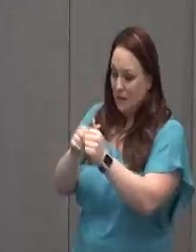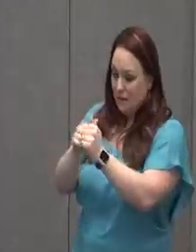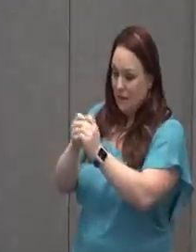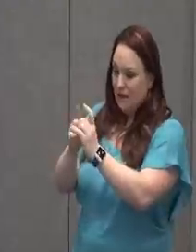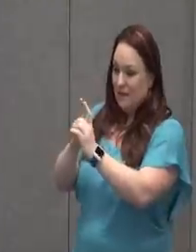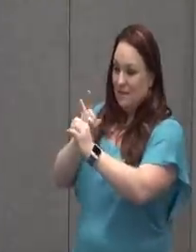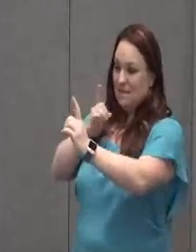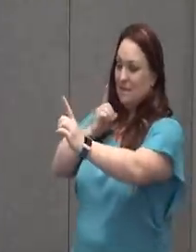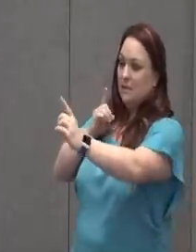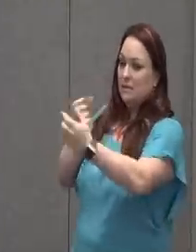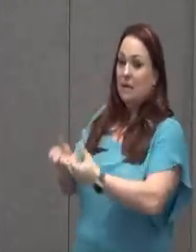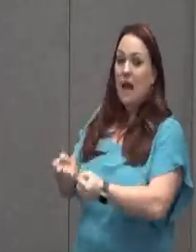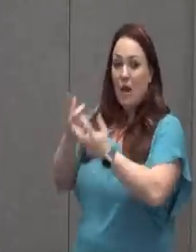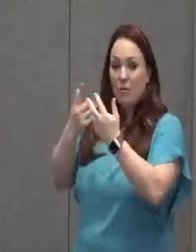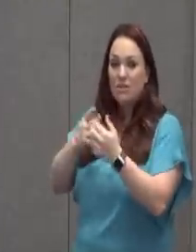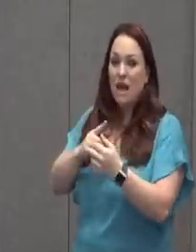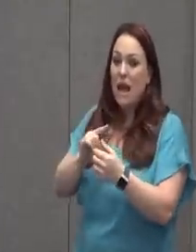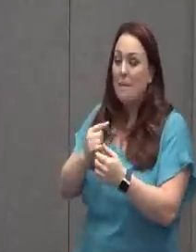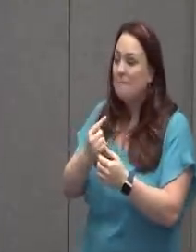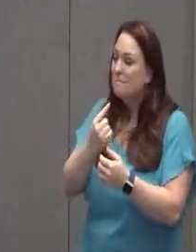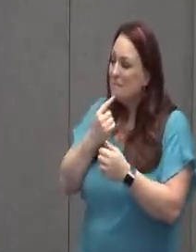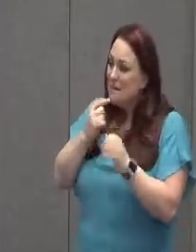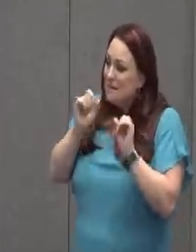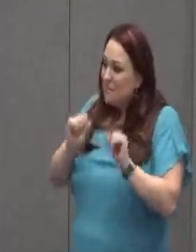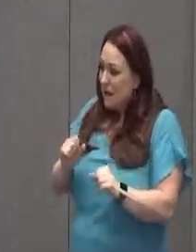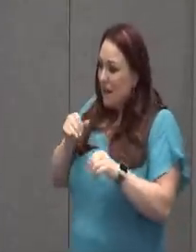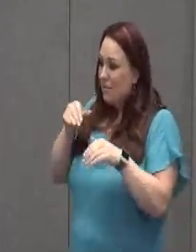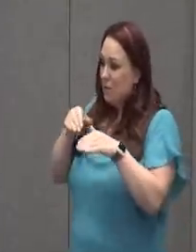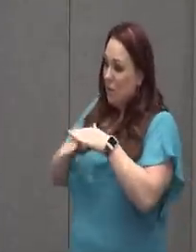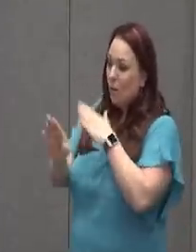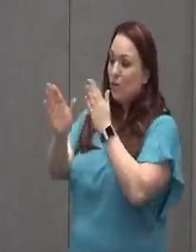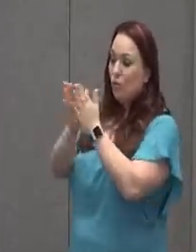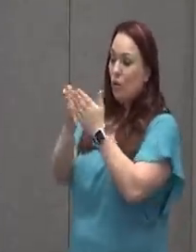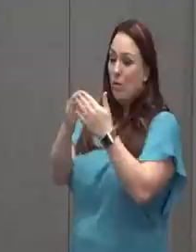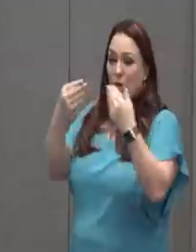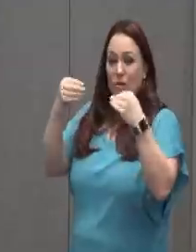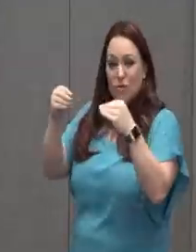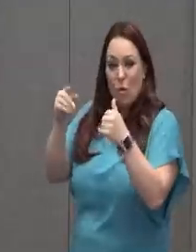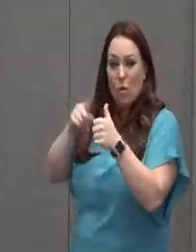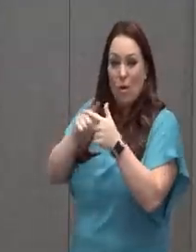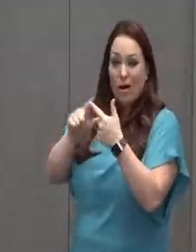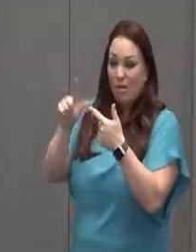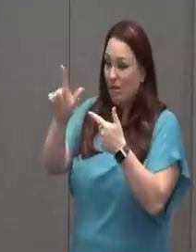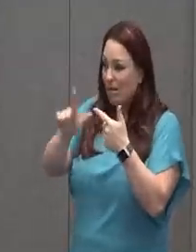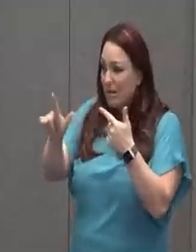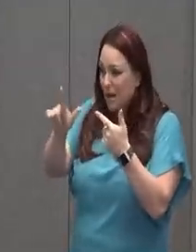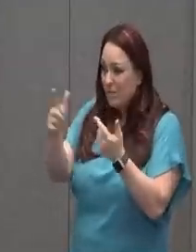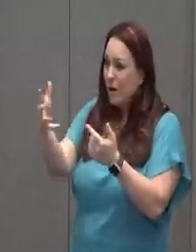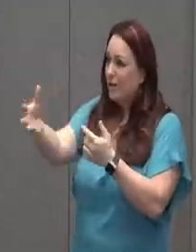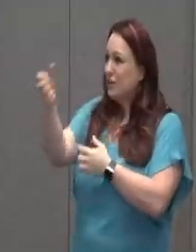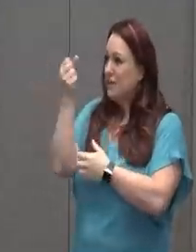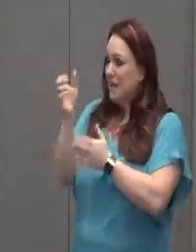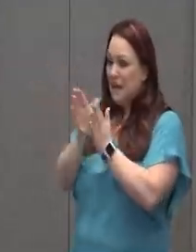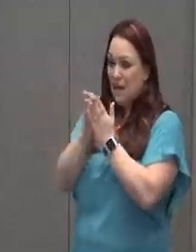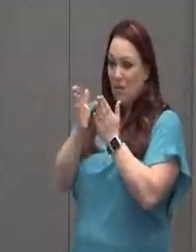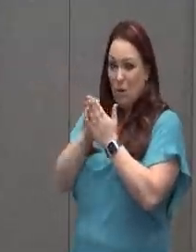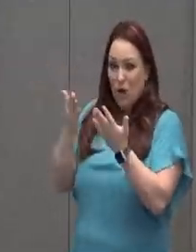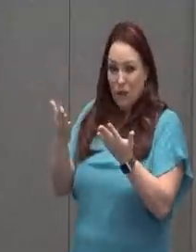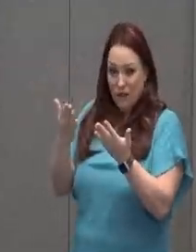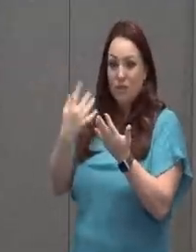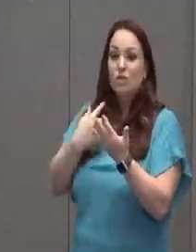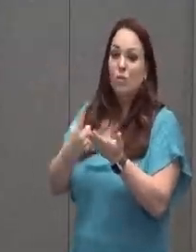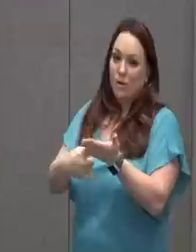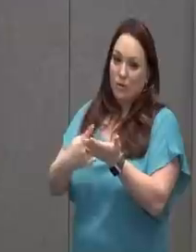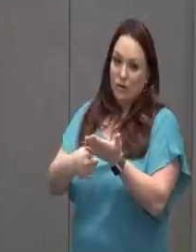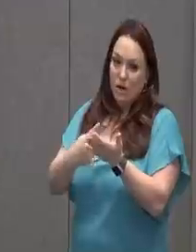distanced, how much I miss being able to go to the bookstore or the library and just grabbing a book. So we're gonna